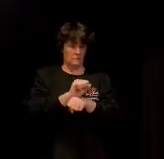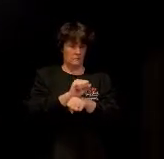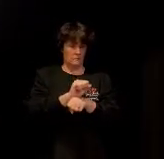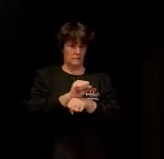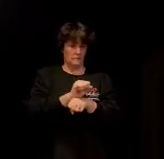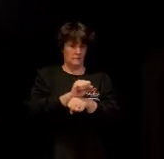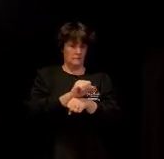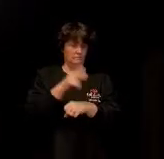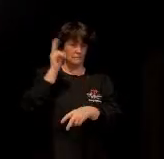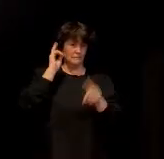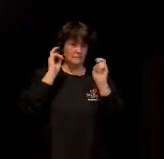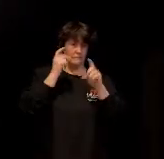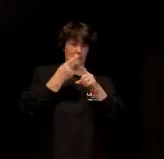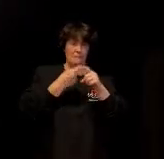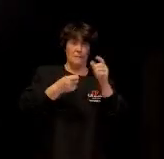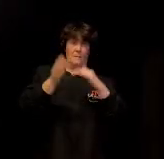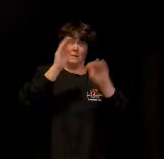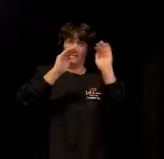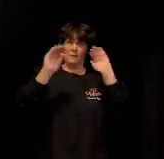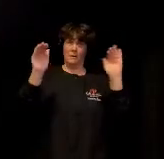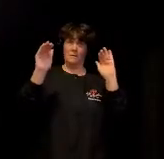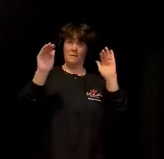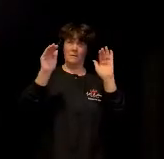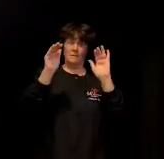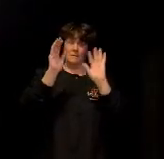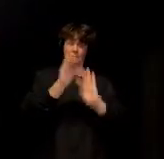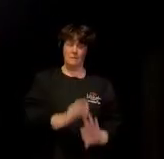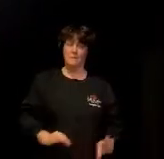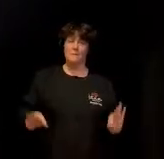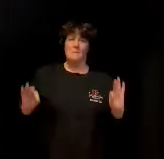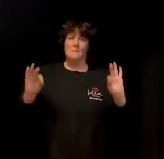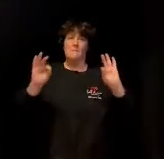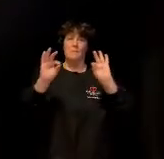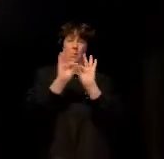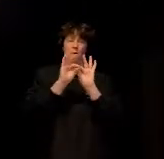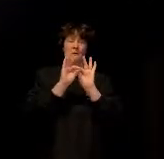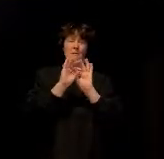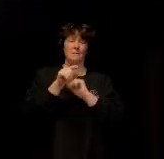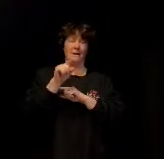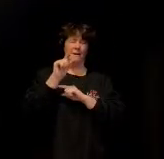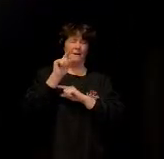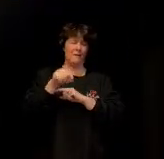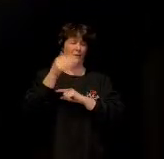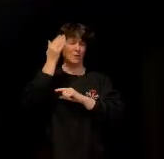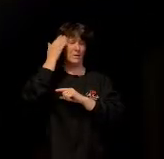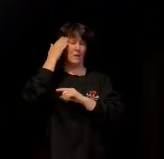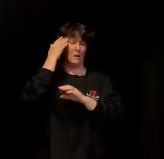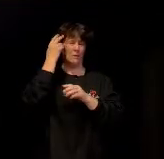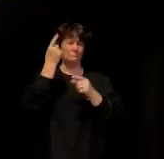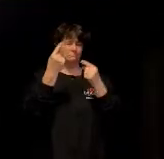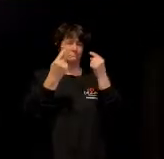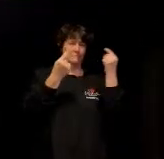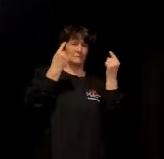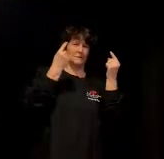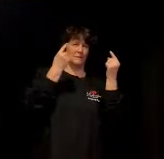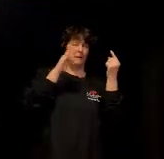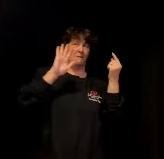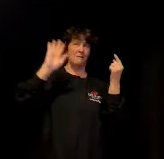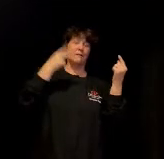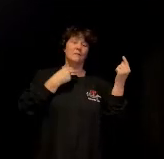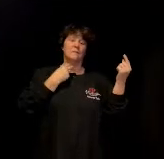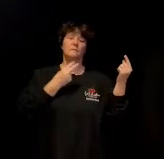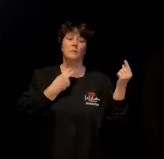So hearing from heaven, it's important that I hear. I have to discern his voice. I